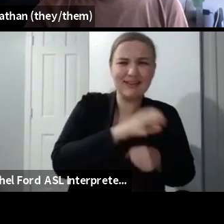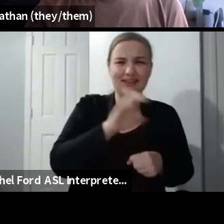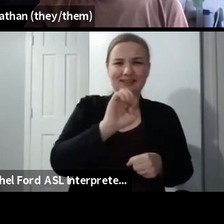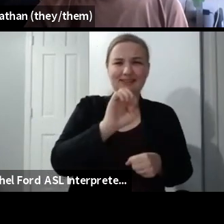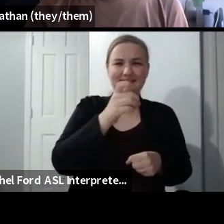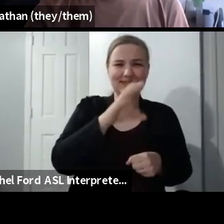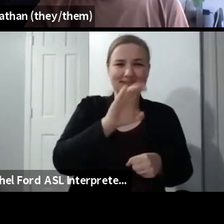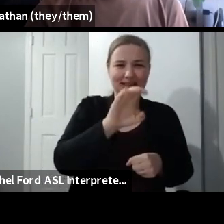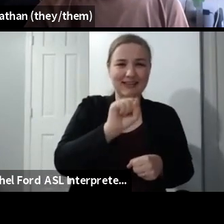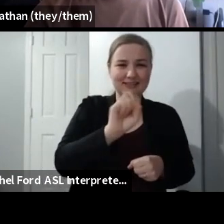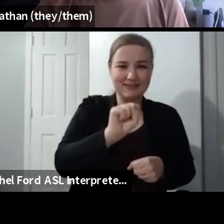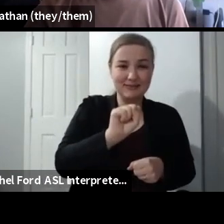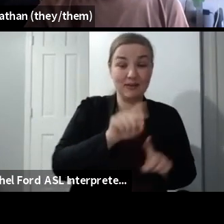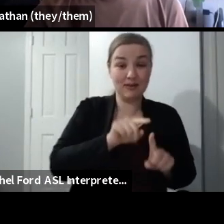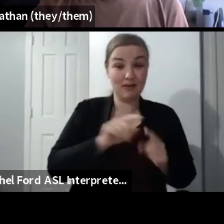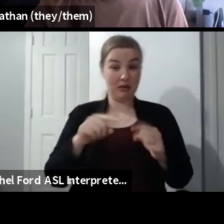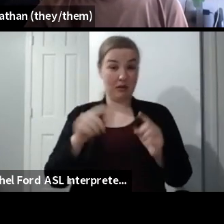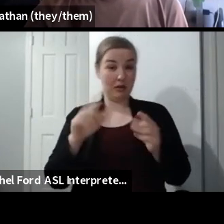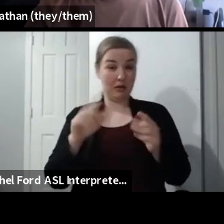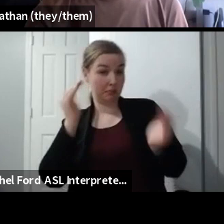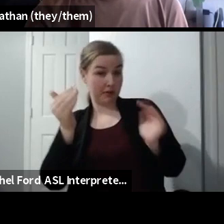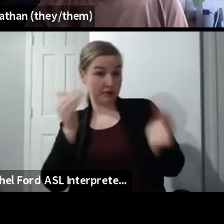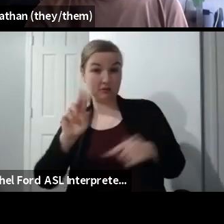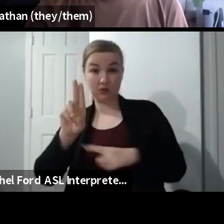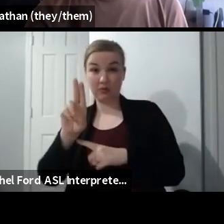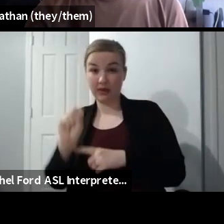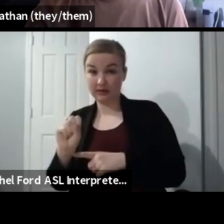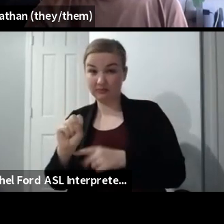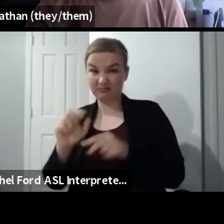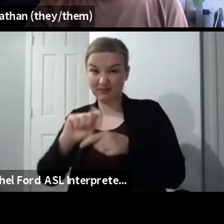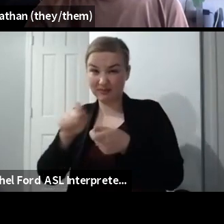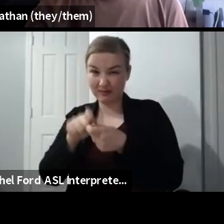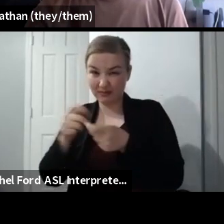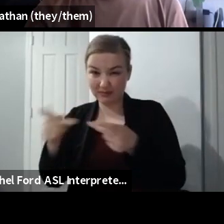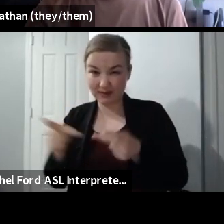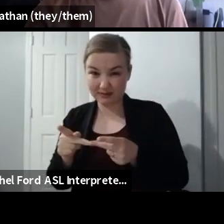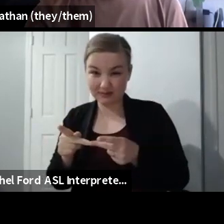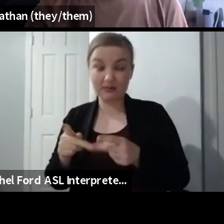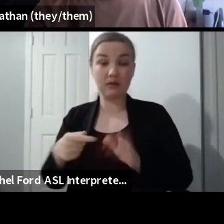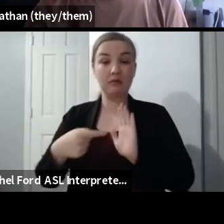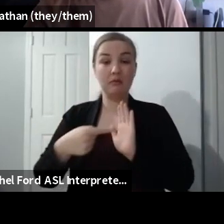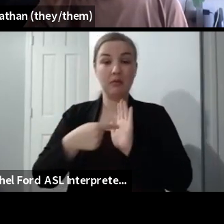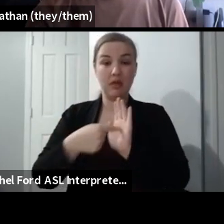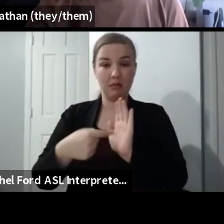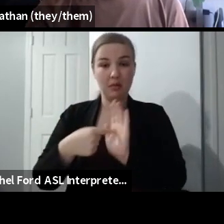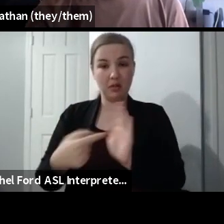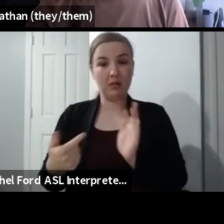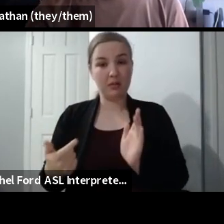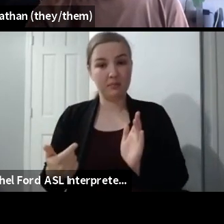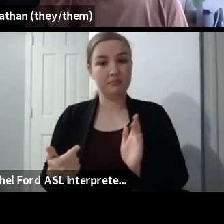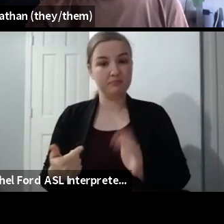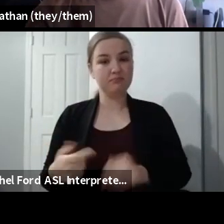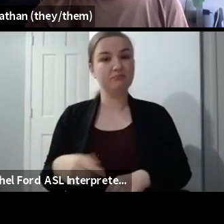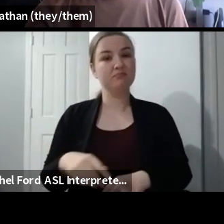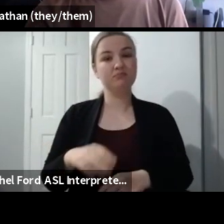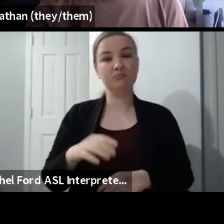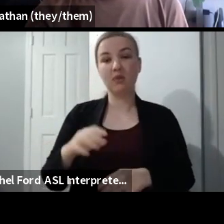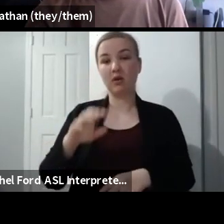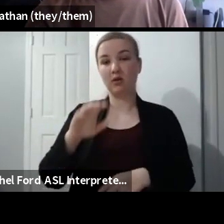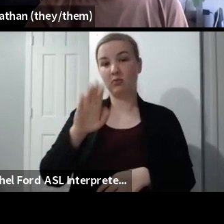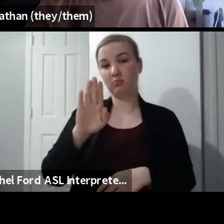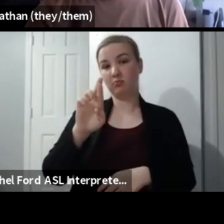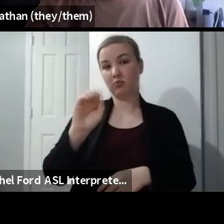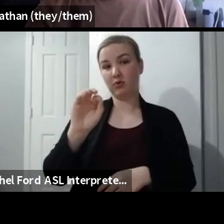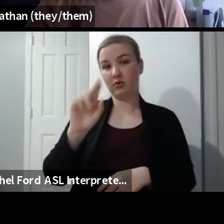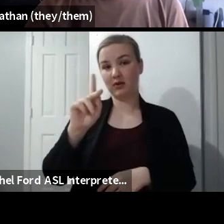specifically the plate, there are specific places in the US, because Brooklyn, for example, is Little Jamaica, right? You